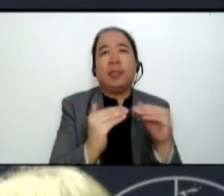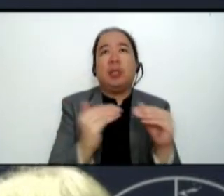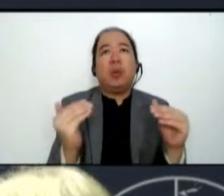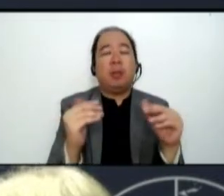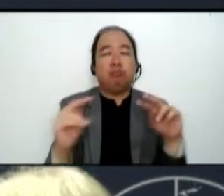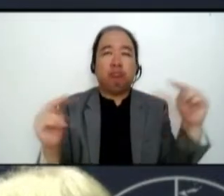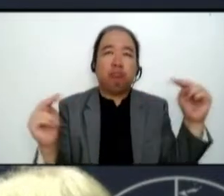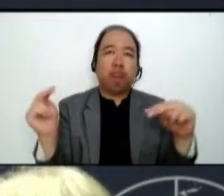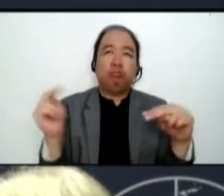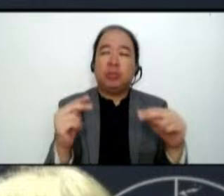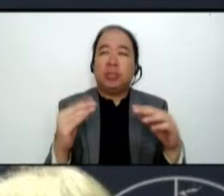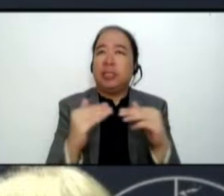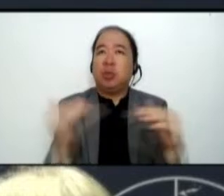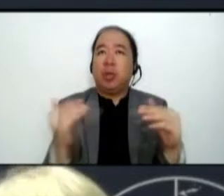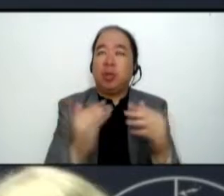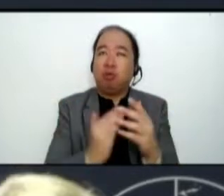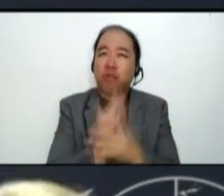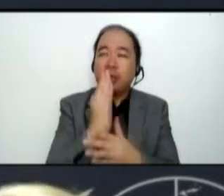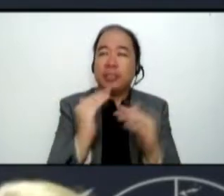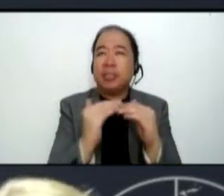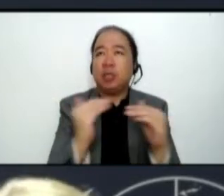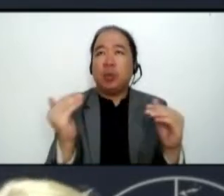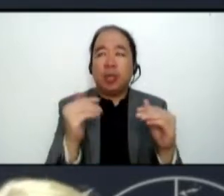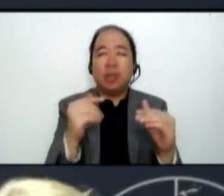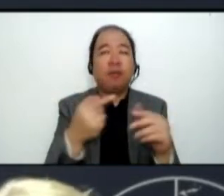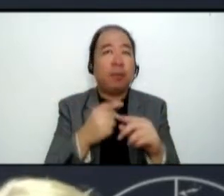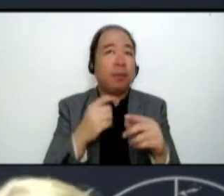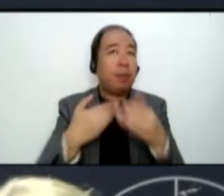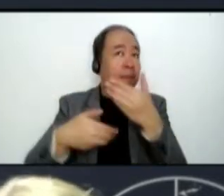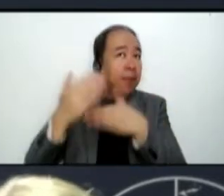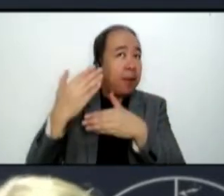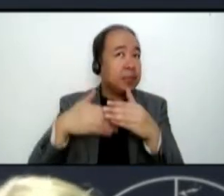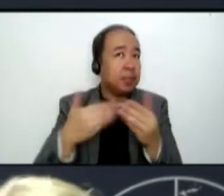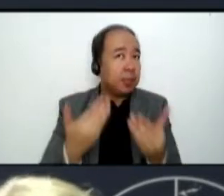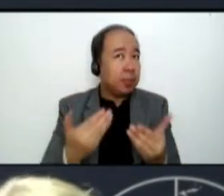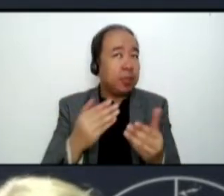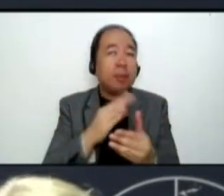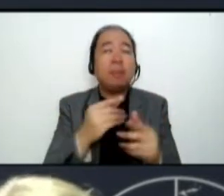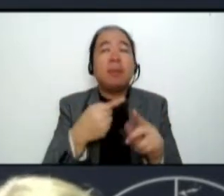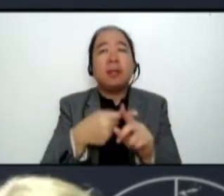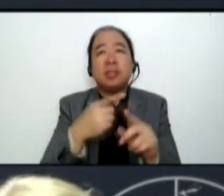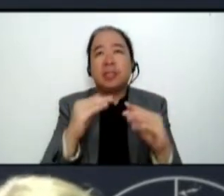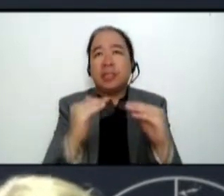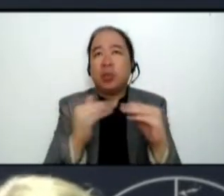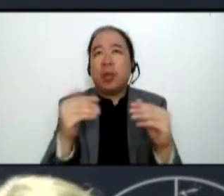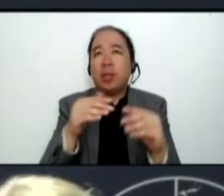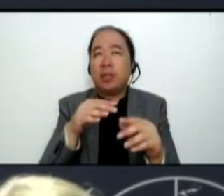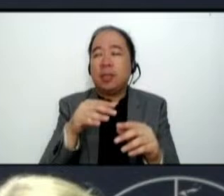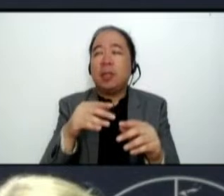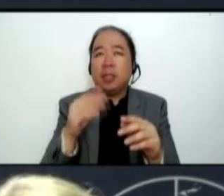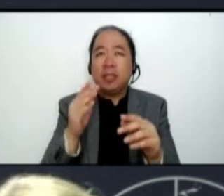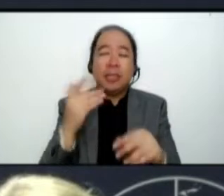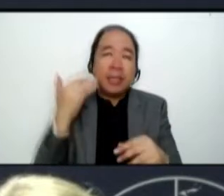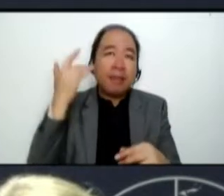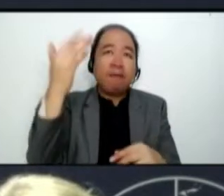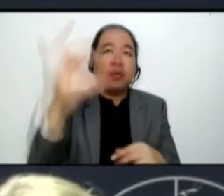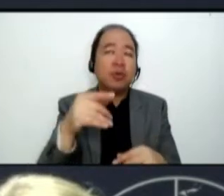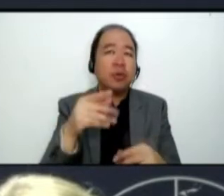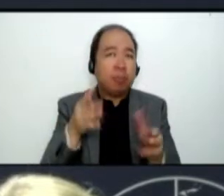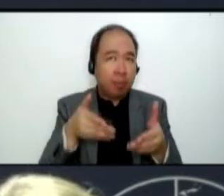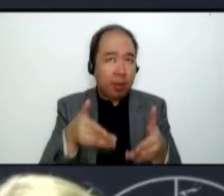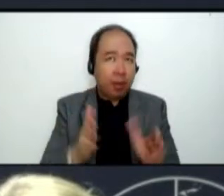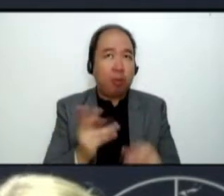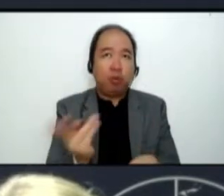past, an equal voice that belongs in the present, and an equal place in the future as well. they must be allowed actually to work together